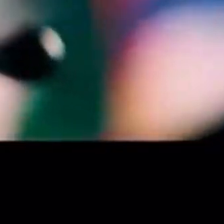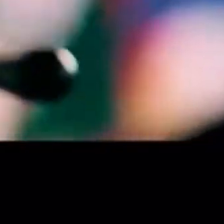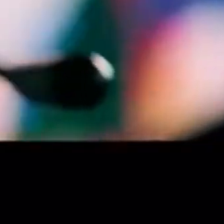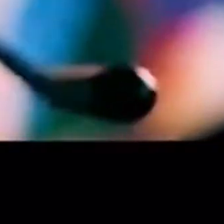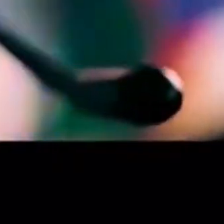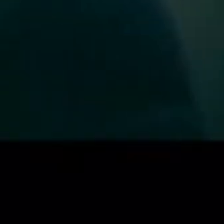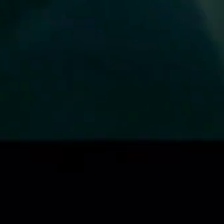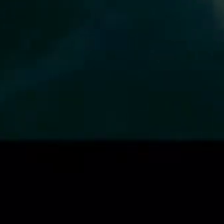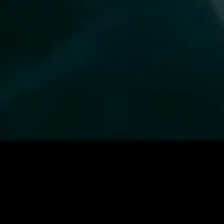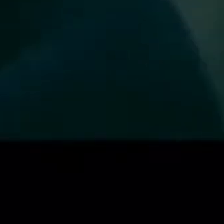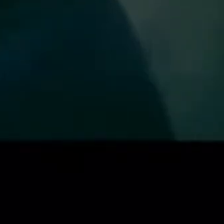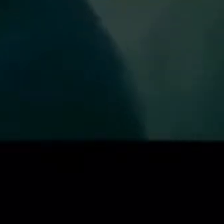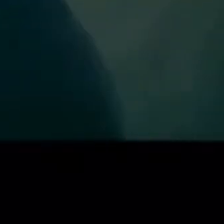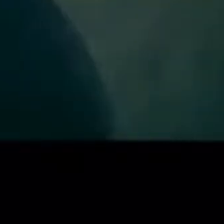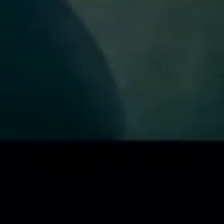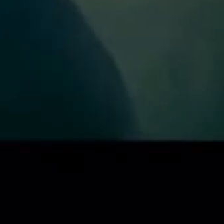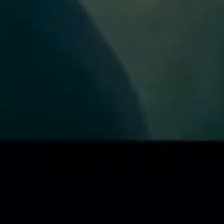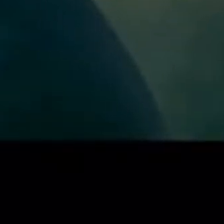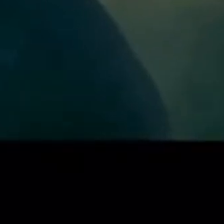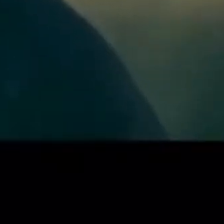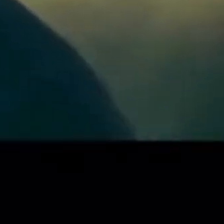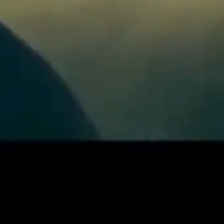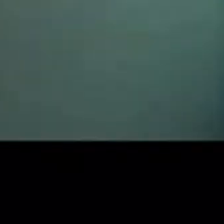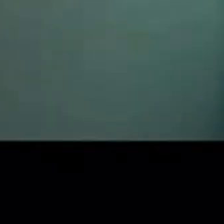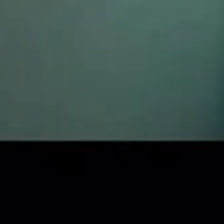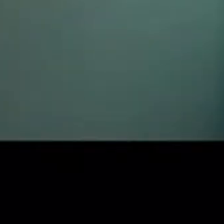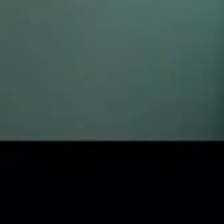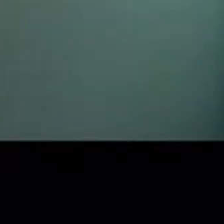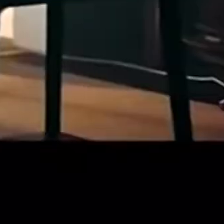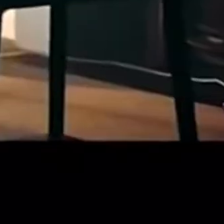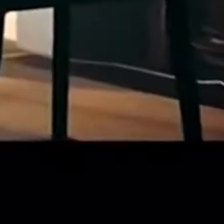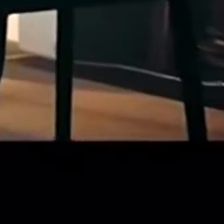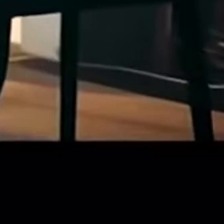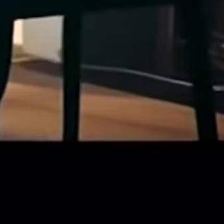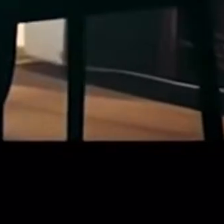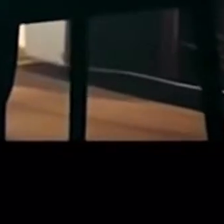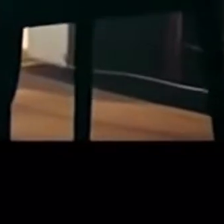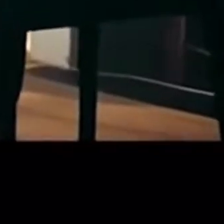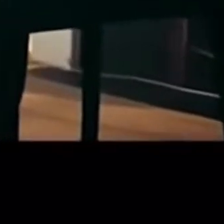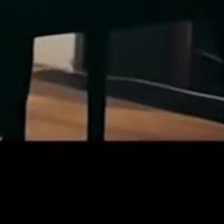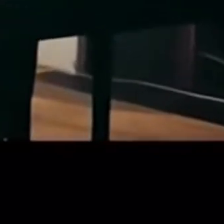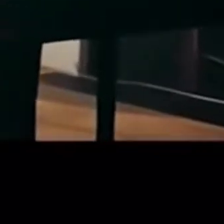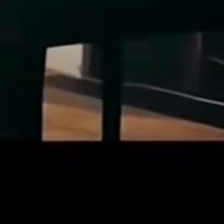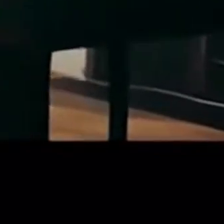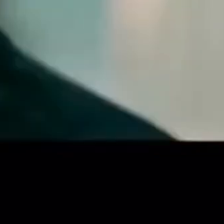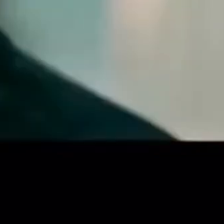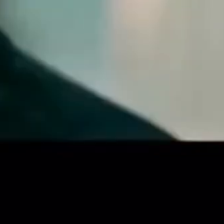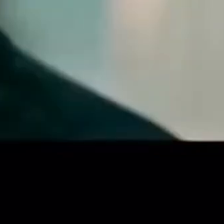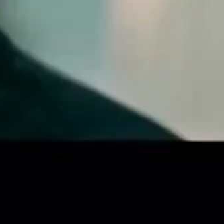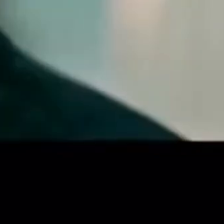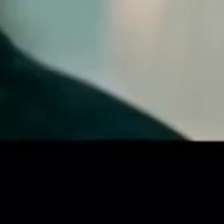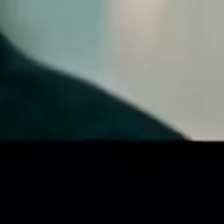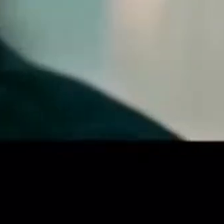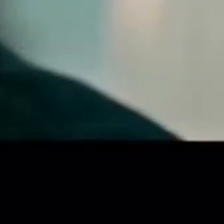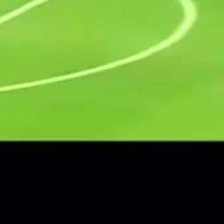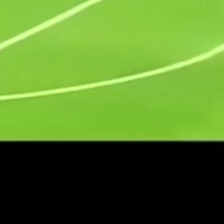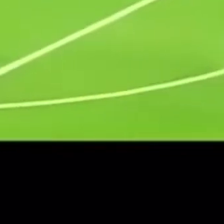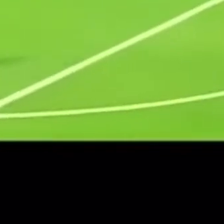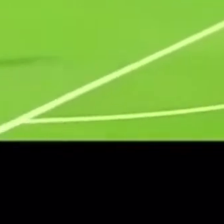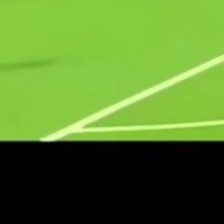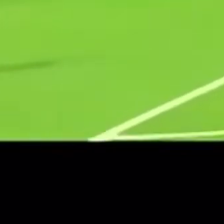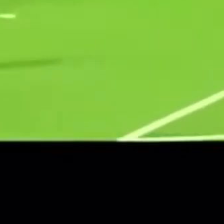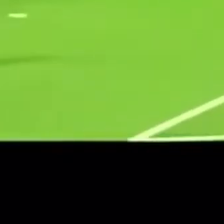here for heroes. And for heartaches. Heartache? Come now, Peter, we're not here for that. Not this time, mate.